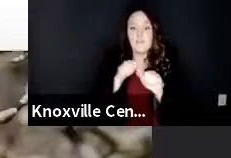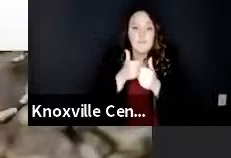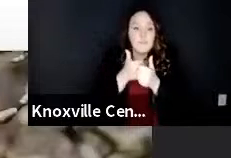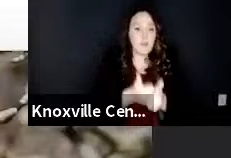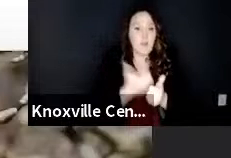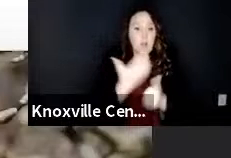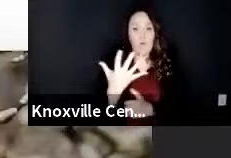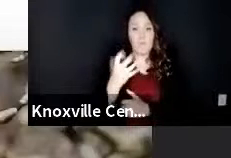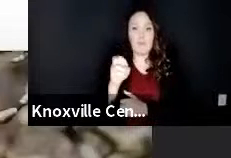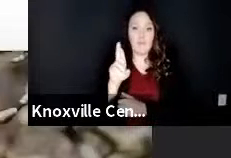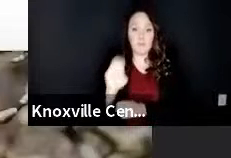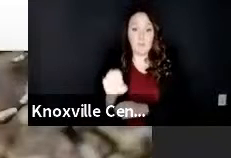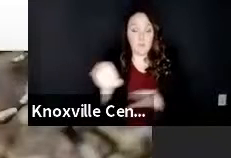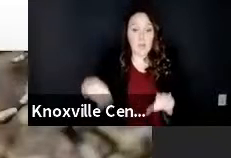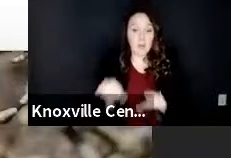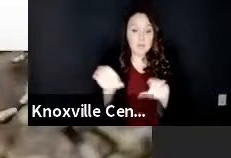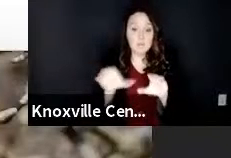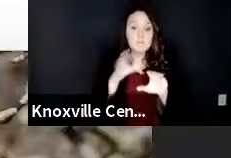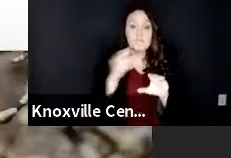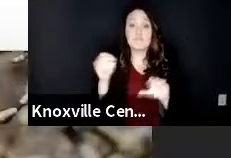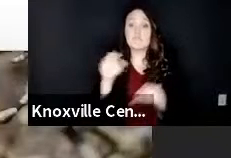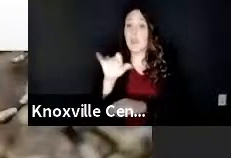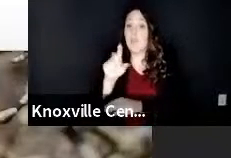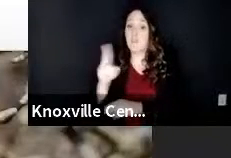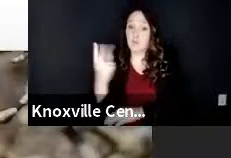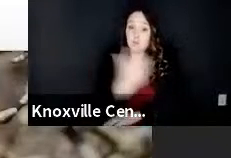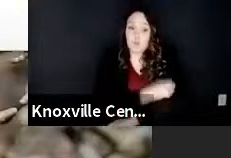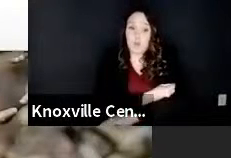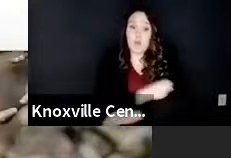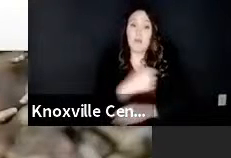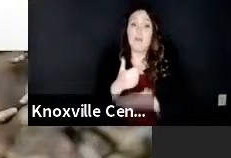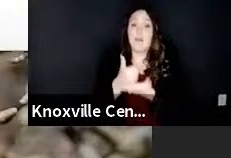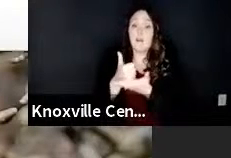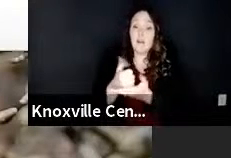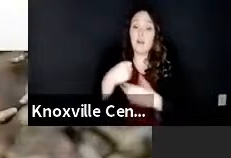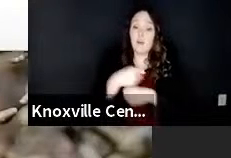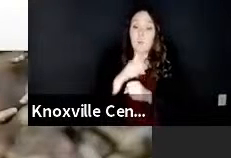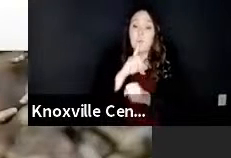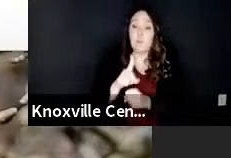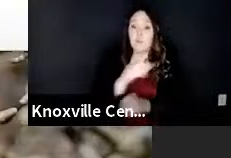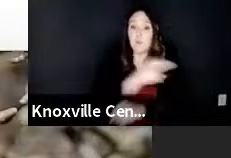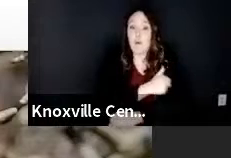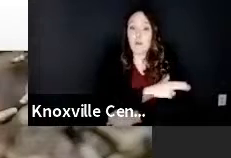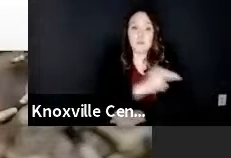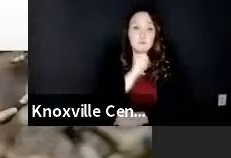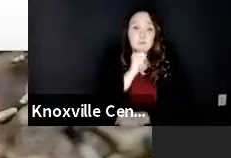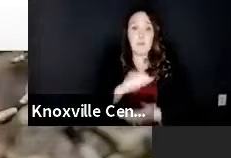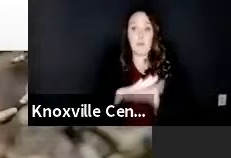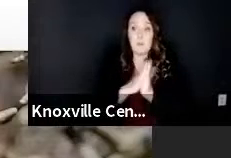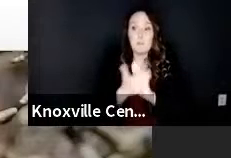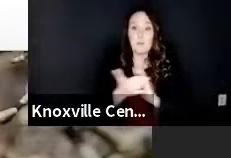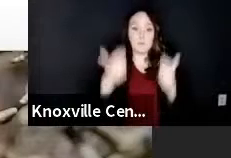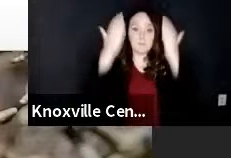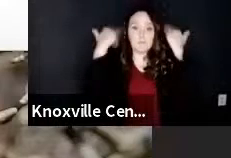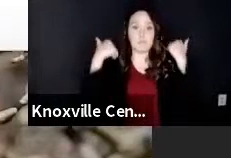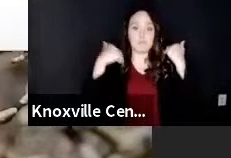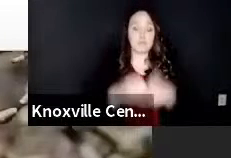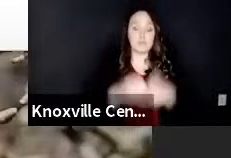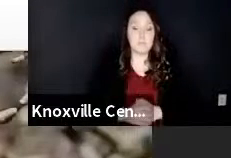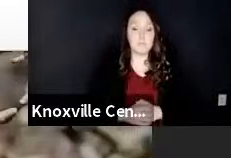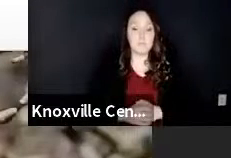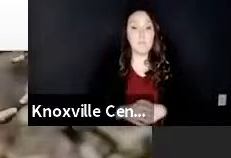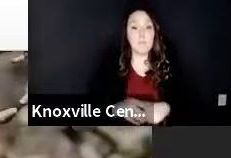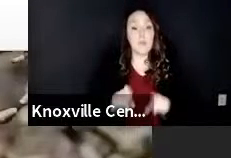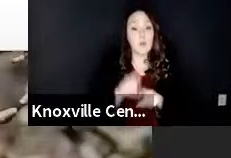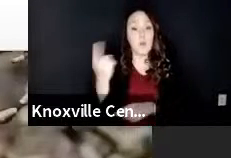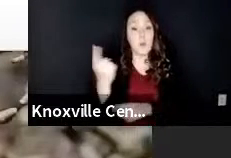5 core actions and get a flu shot to help ensure our hospitals do not become overburdened. As always,